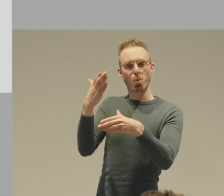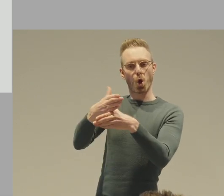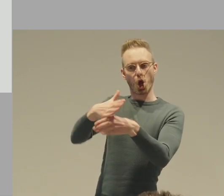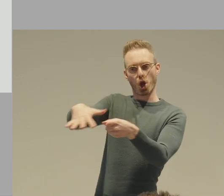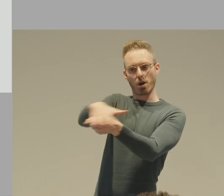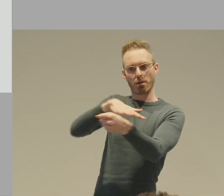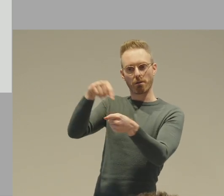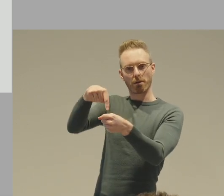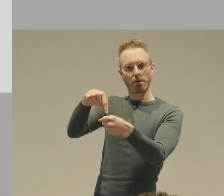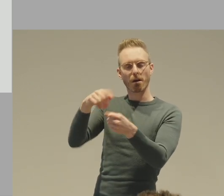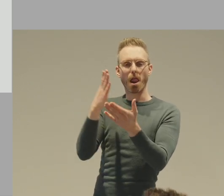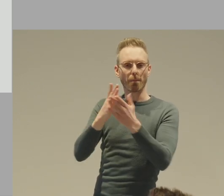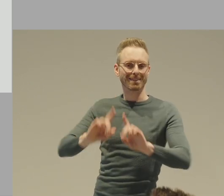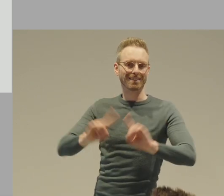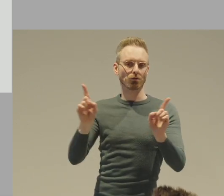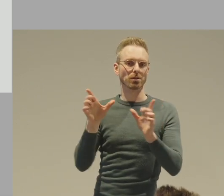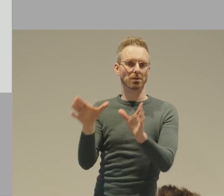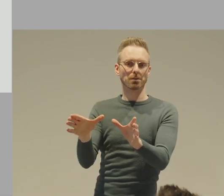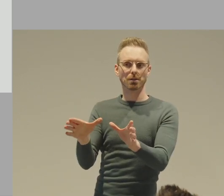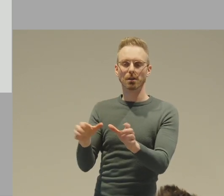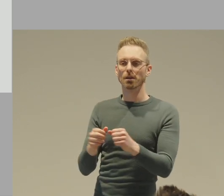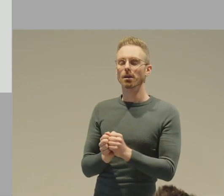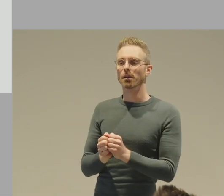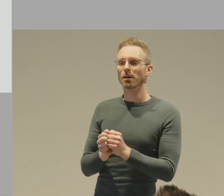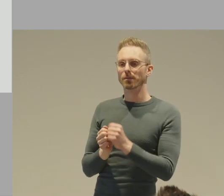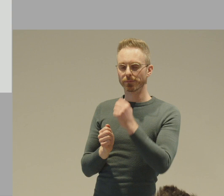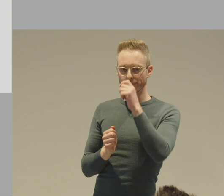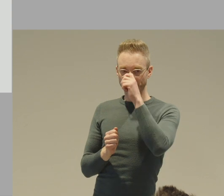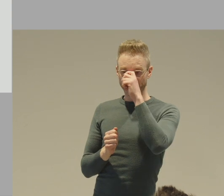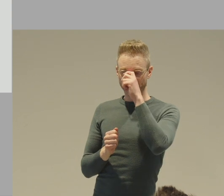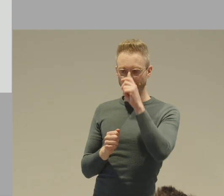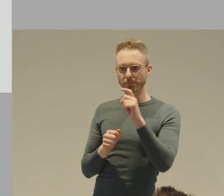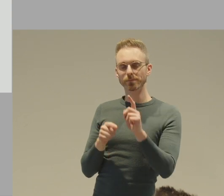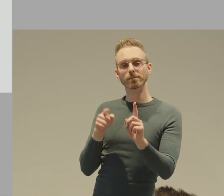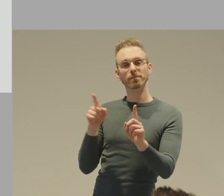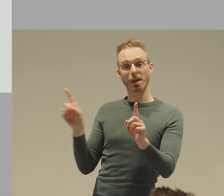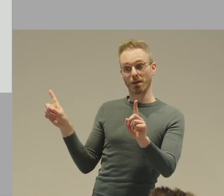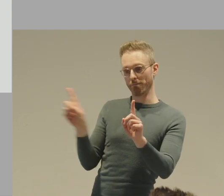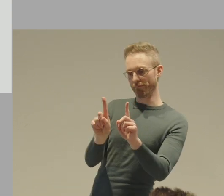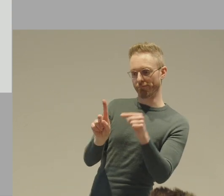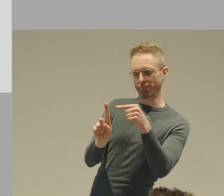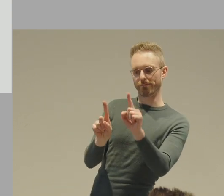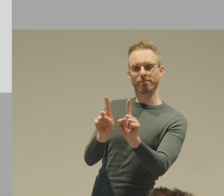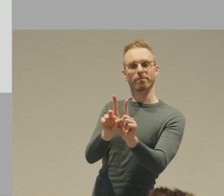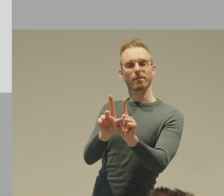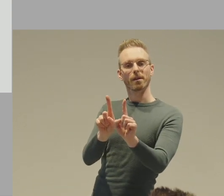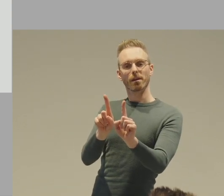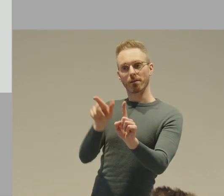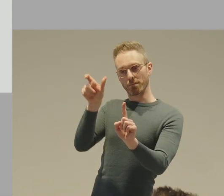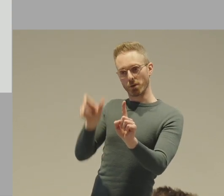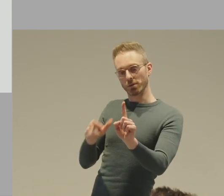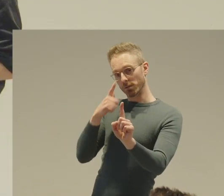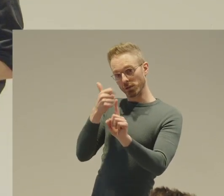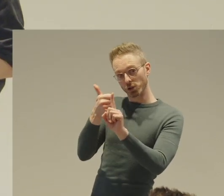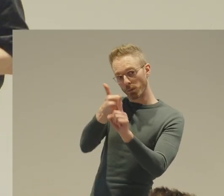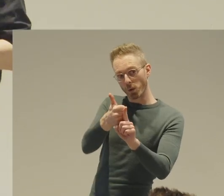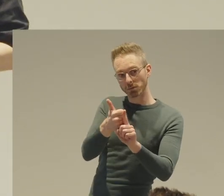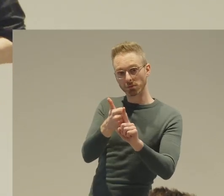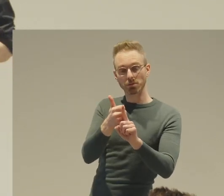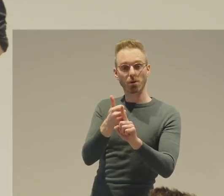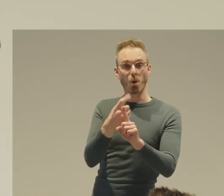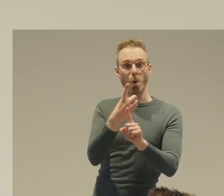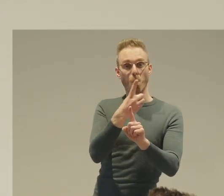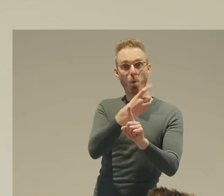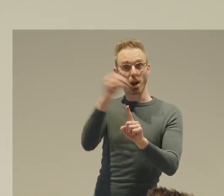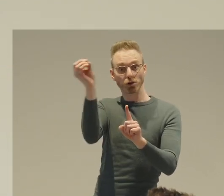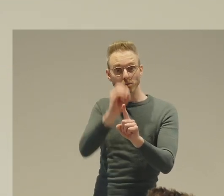it's a big difference if somebody can support you for 100% of your hours or only for 20%, right? And our model